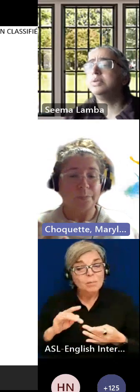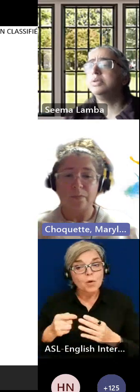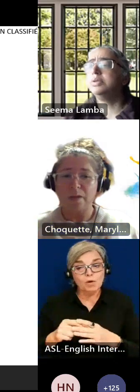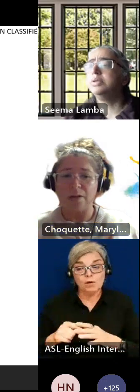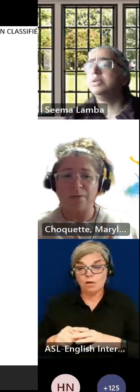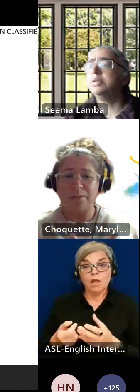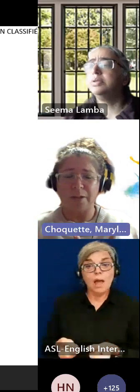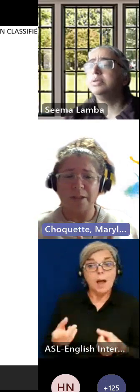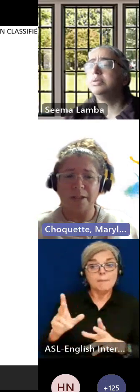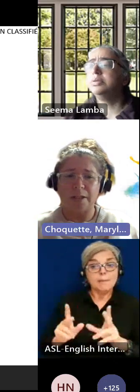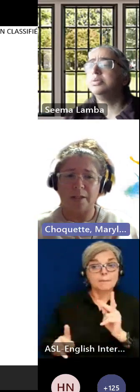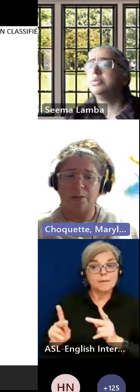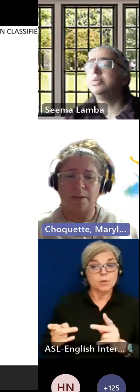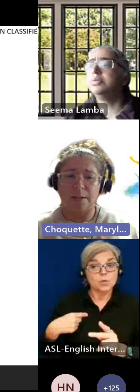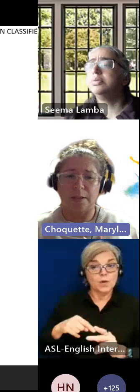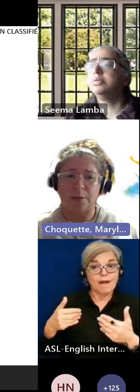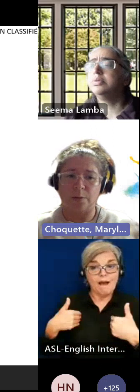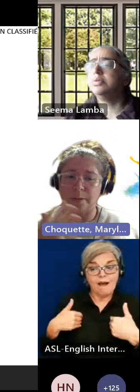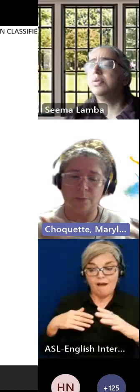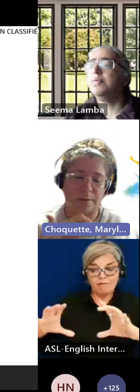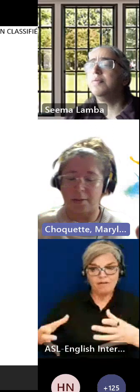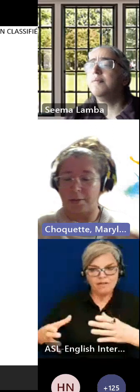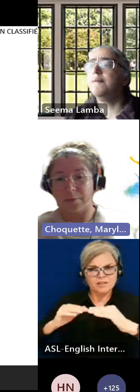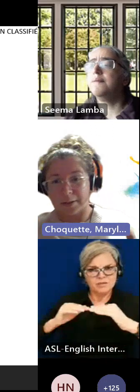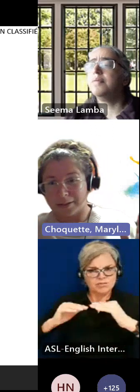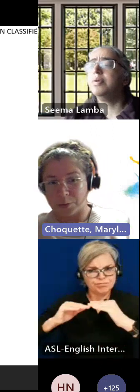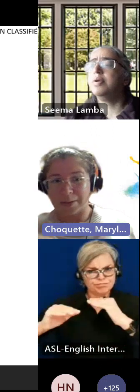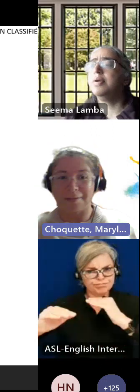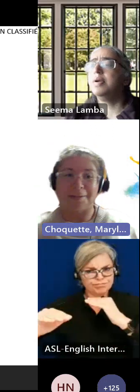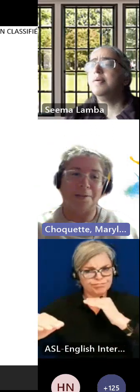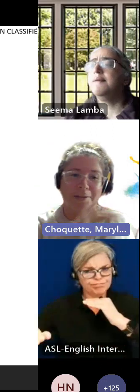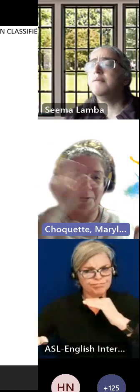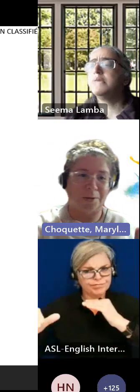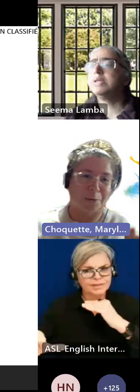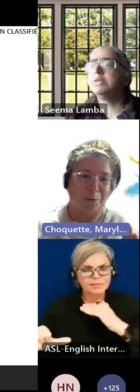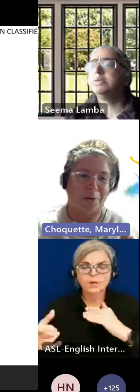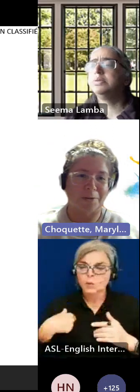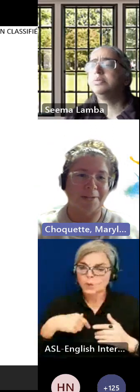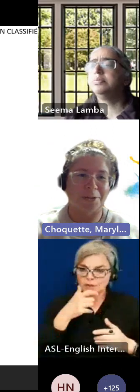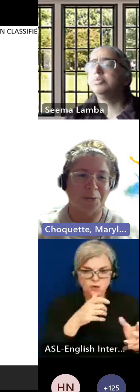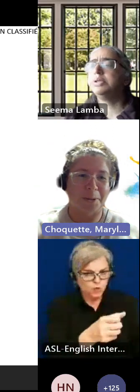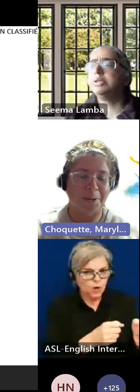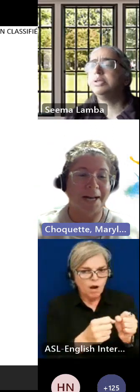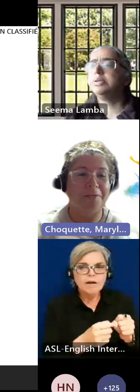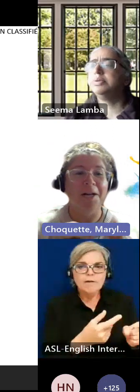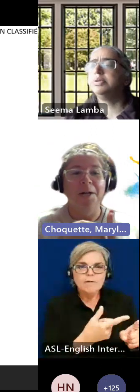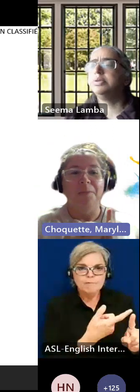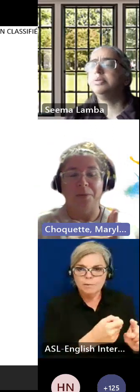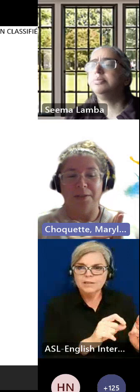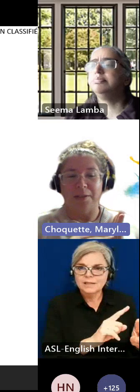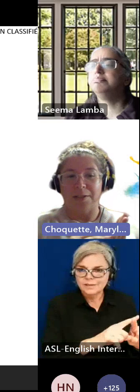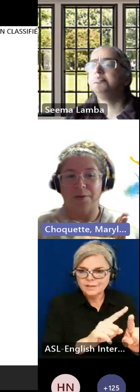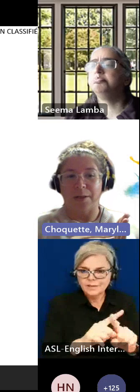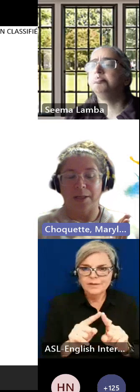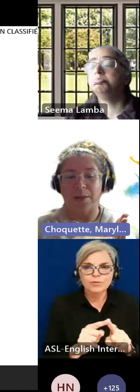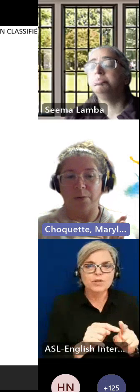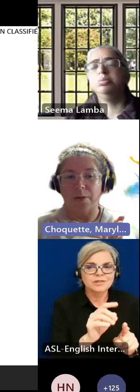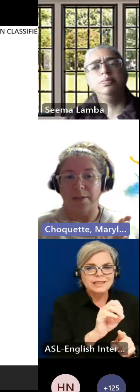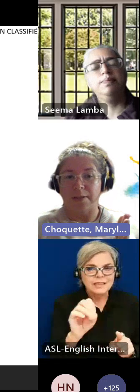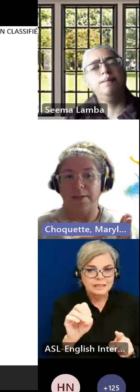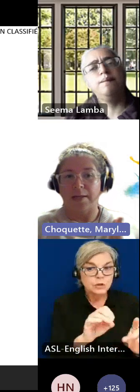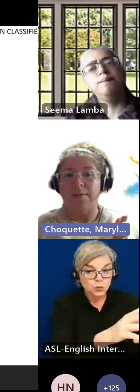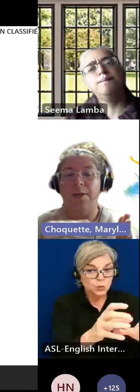hire from various equity seeking groups, equity deserving or equity denied. That's another conversation we could have, but it's